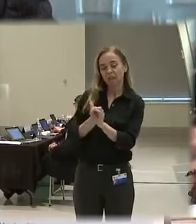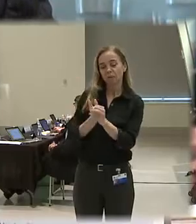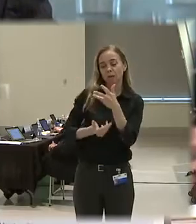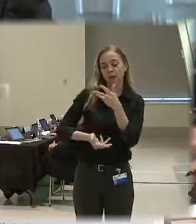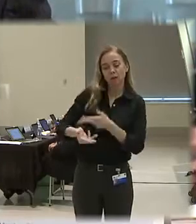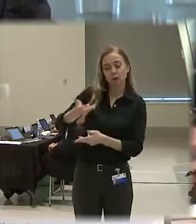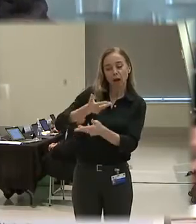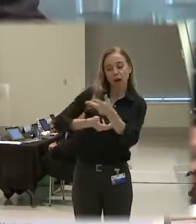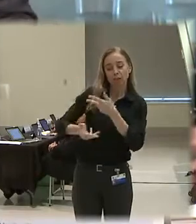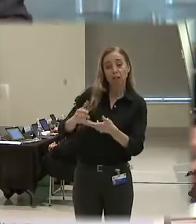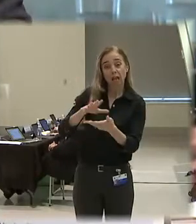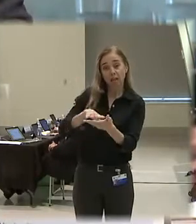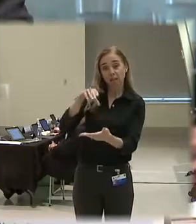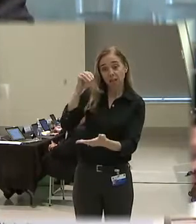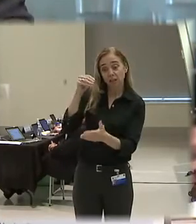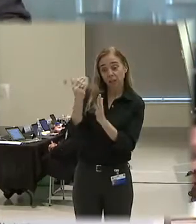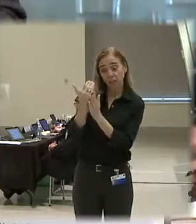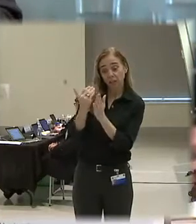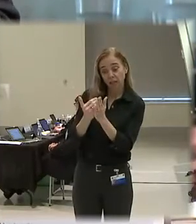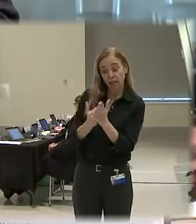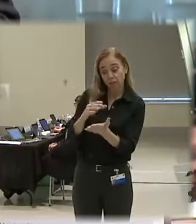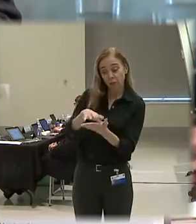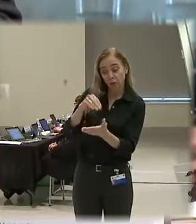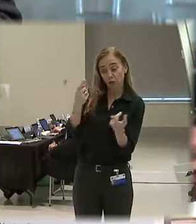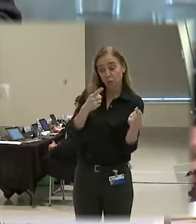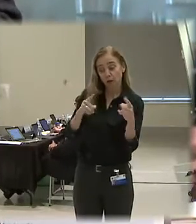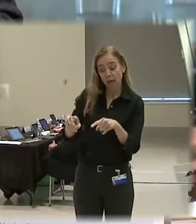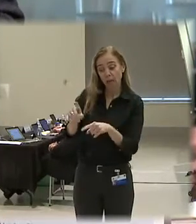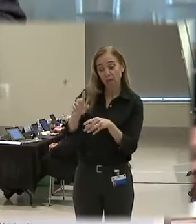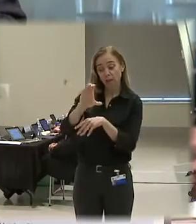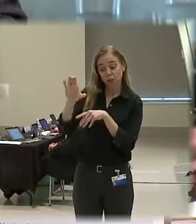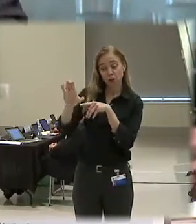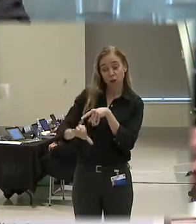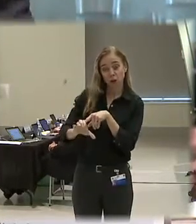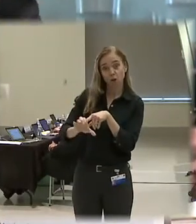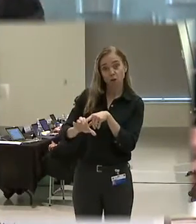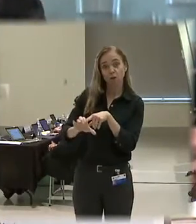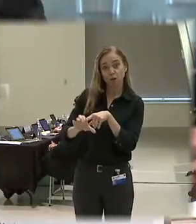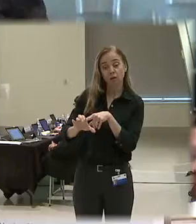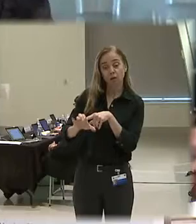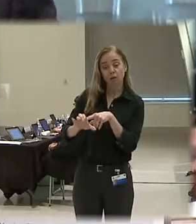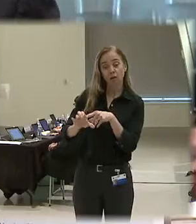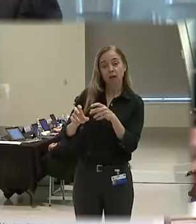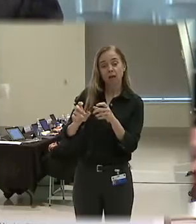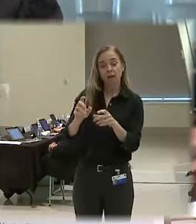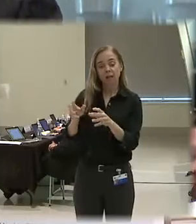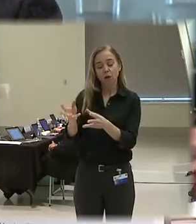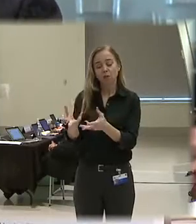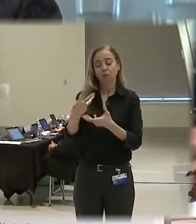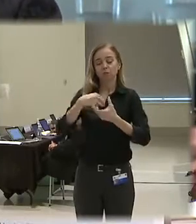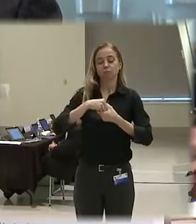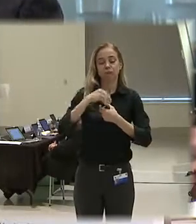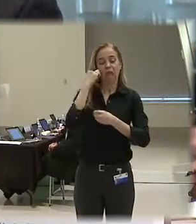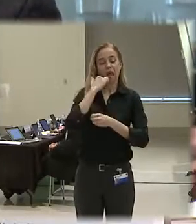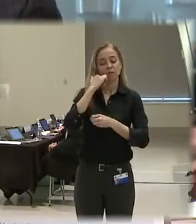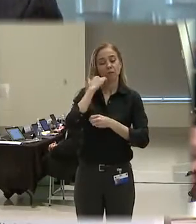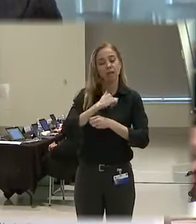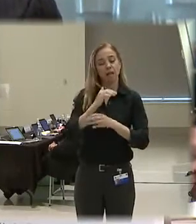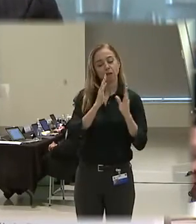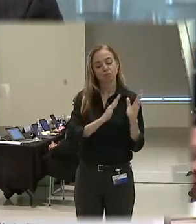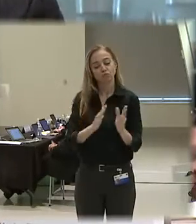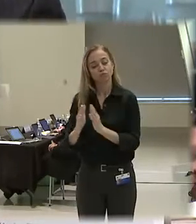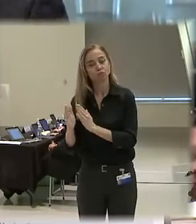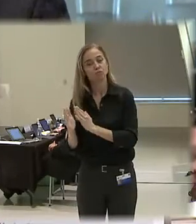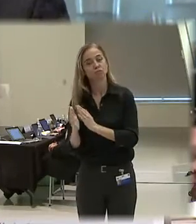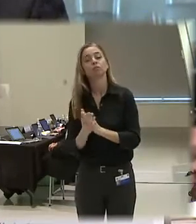the lessons that we learned during mass demonstrations in Chicago, we've been able to translate into our everyday strategies. And